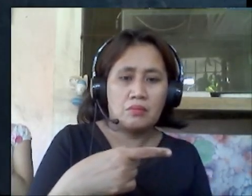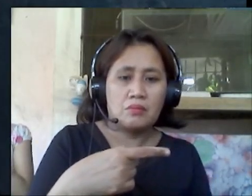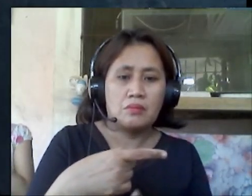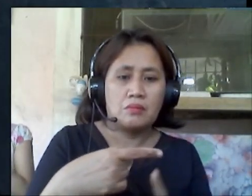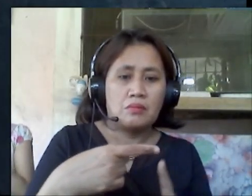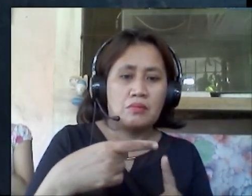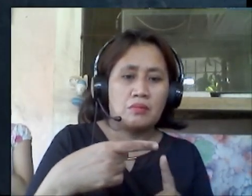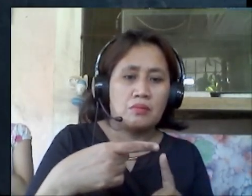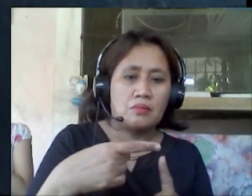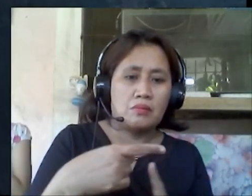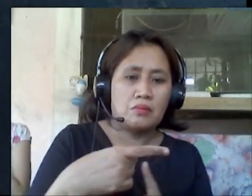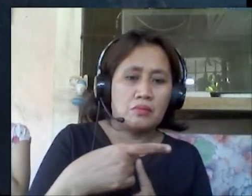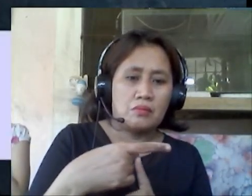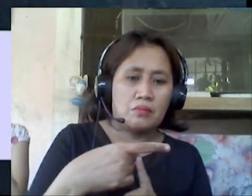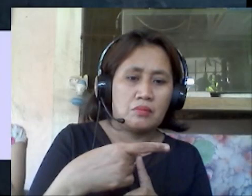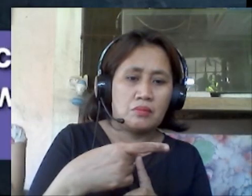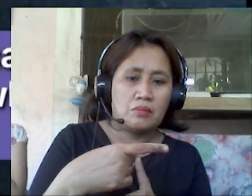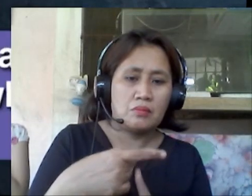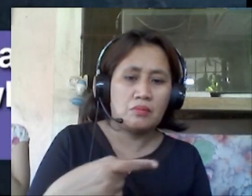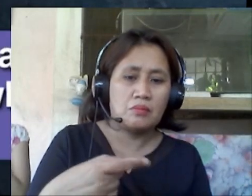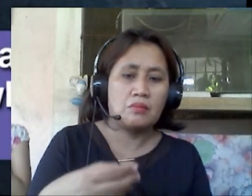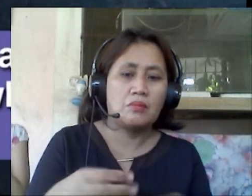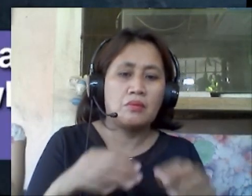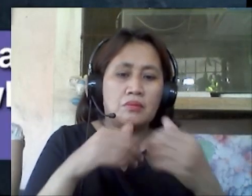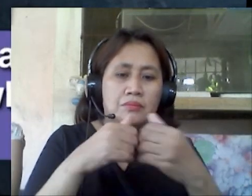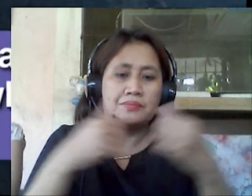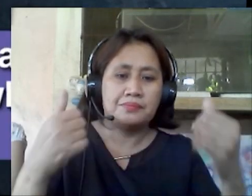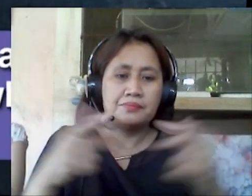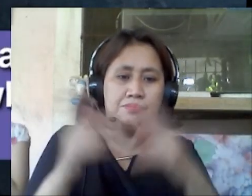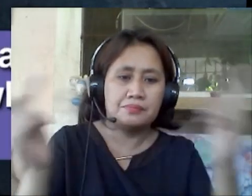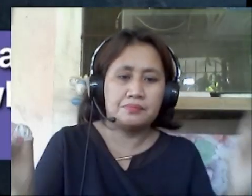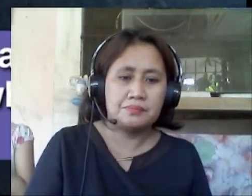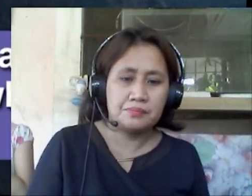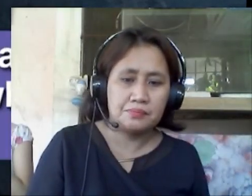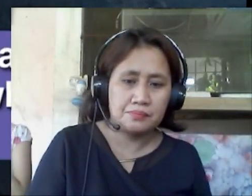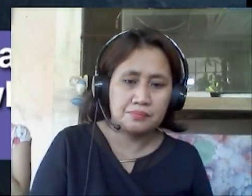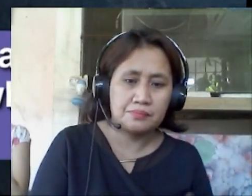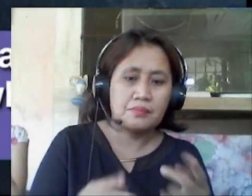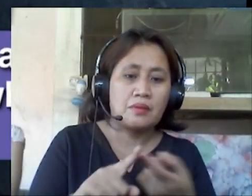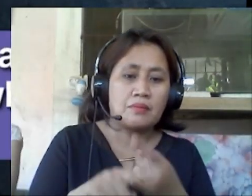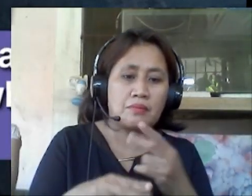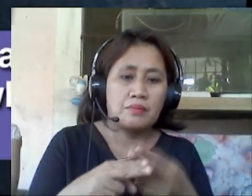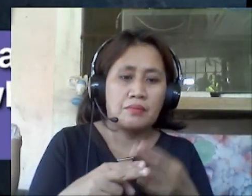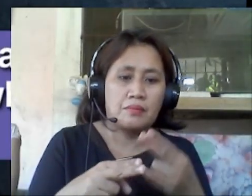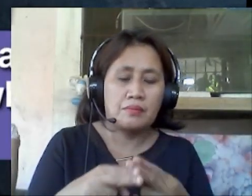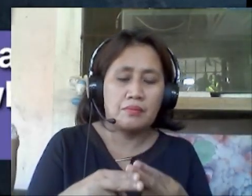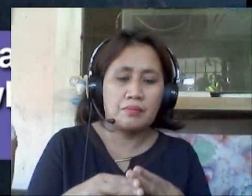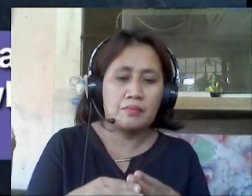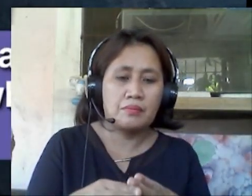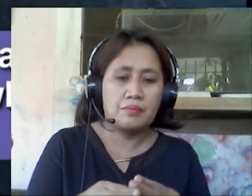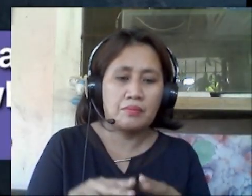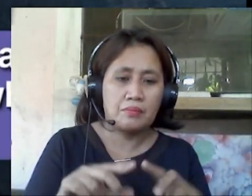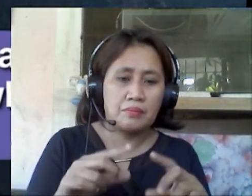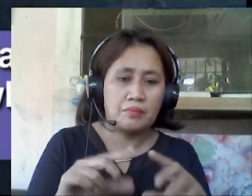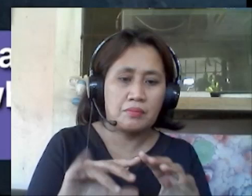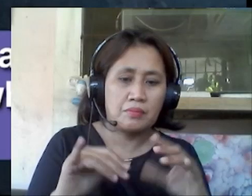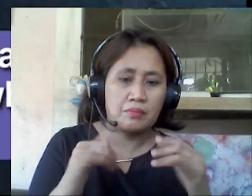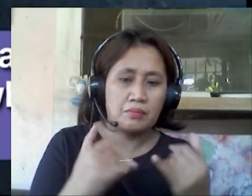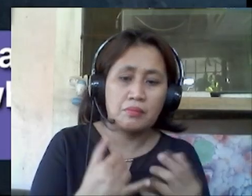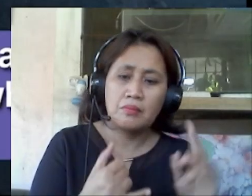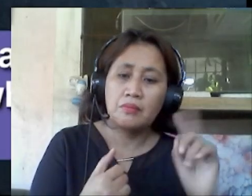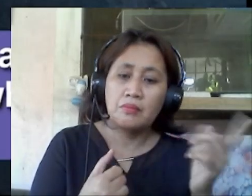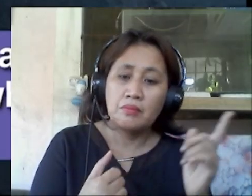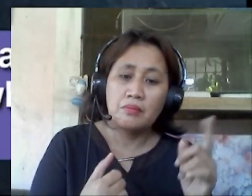And question number 5. To separate the place of publication from the name of the publisher, what punctuation should be